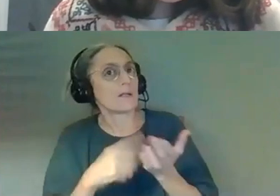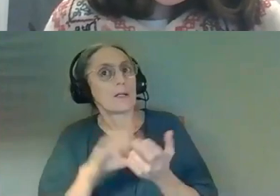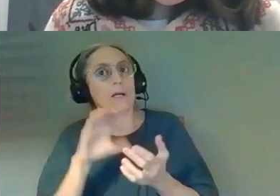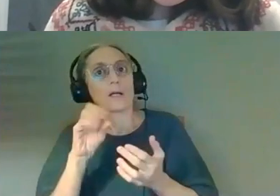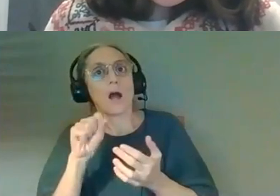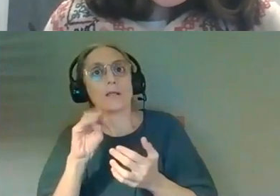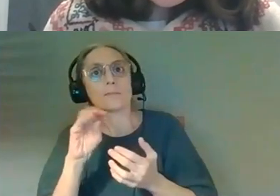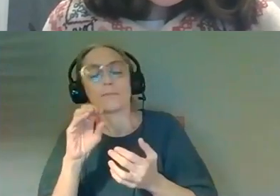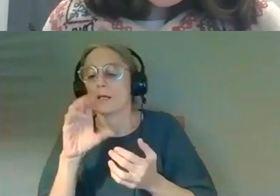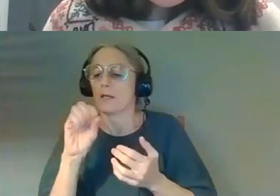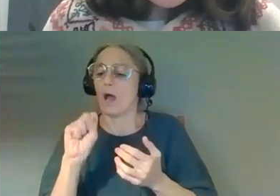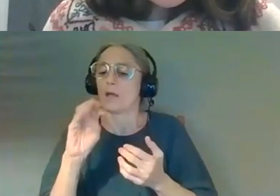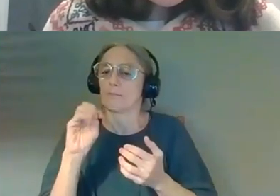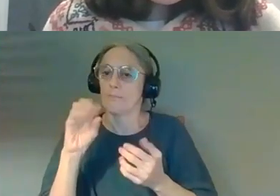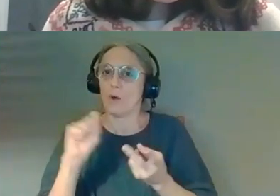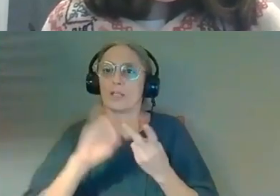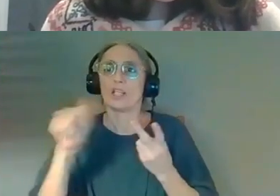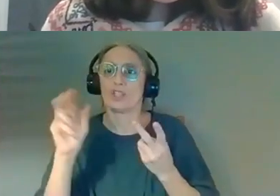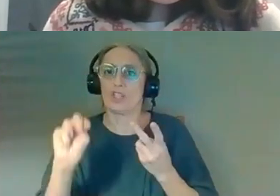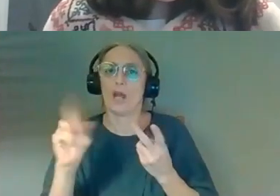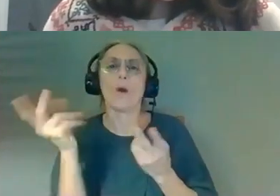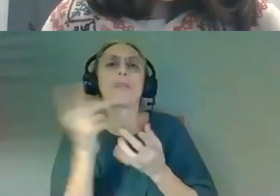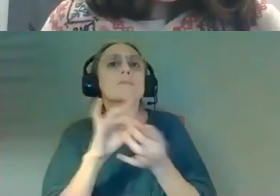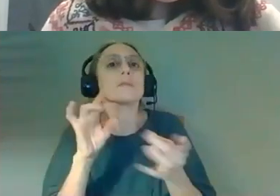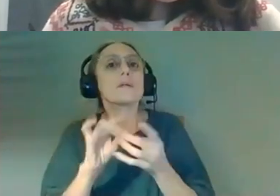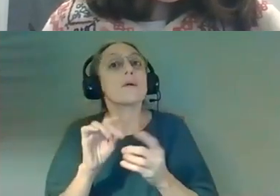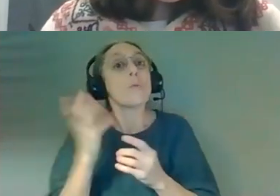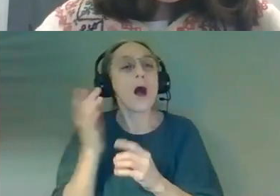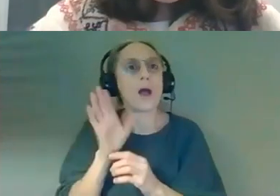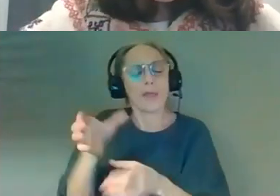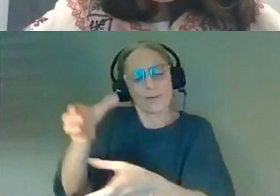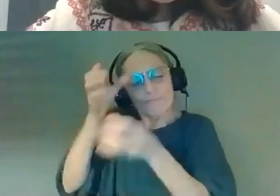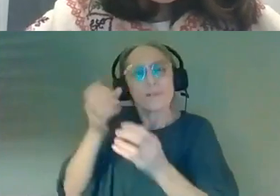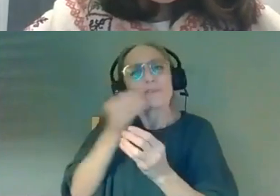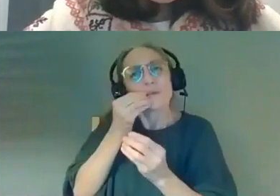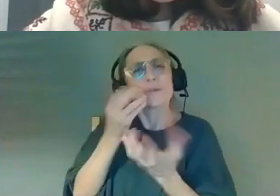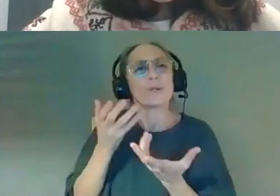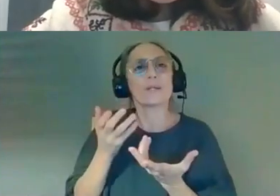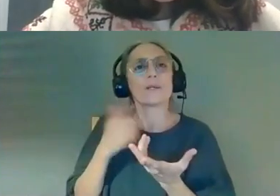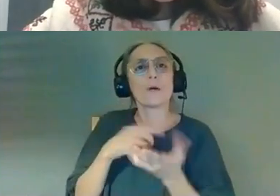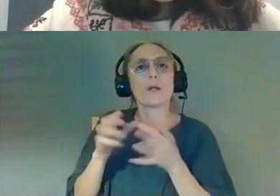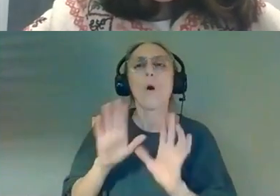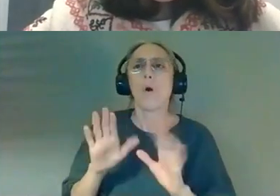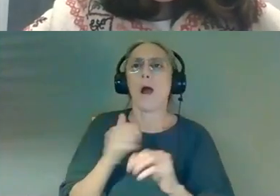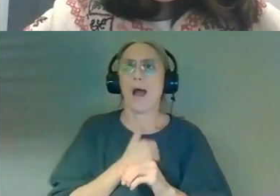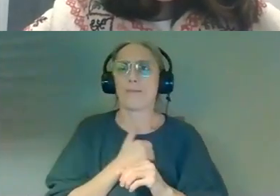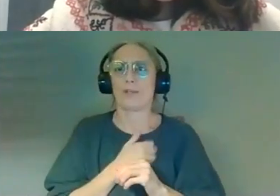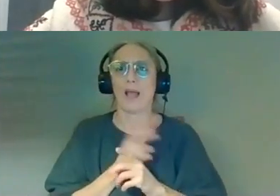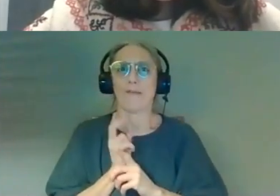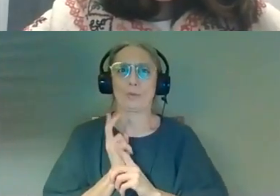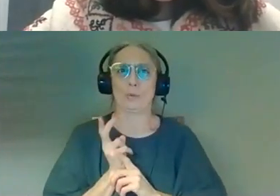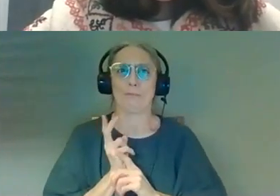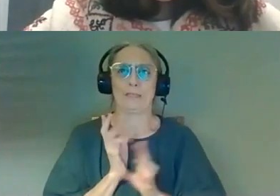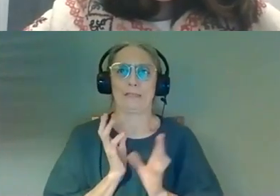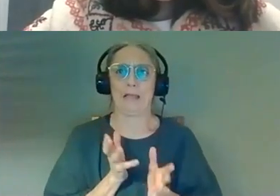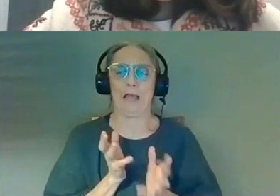Trans really focus on transportation before we lose you. Yeah, let's go ahead then, because I got two more minutes, y'all. I'm so sorry. But I'm